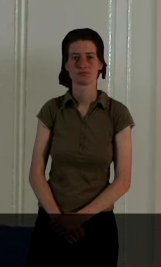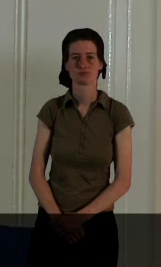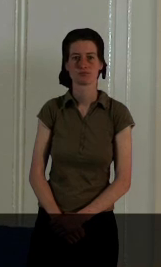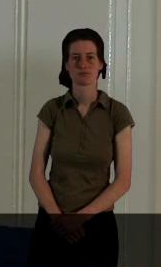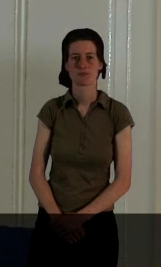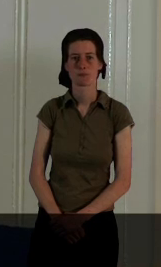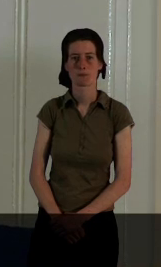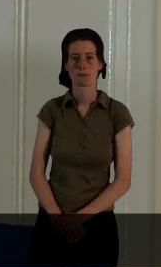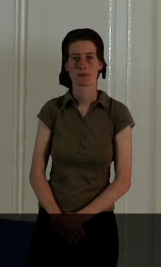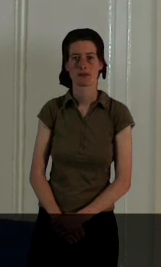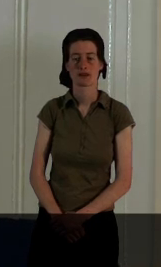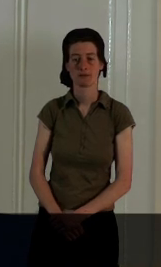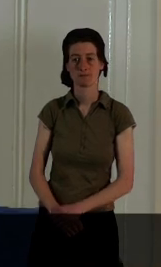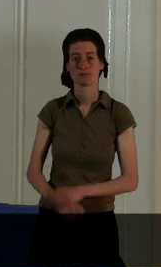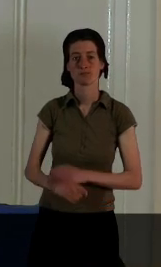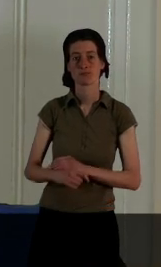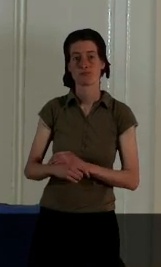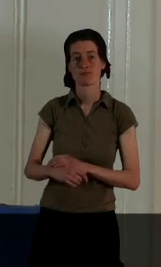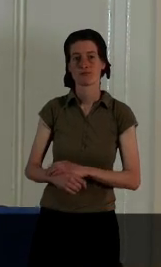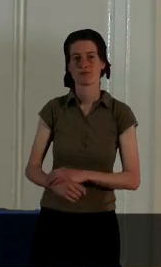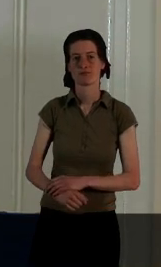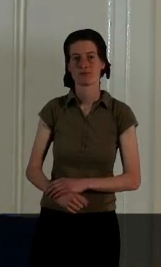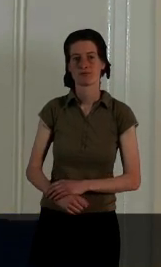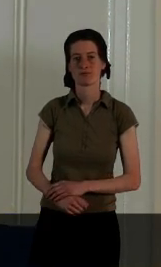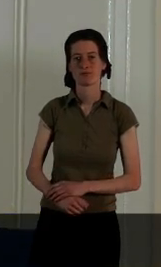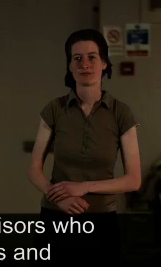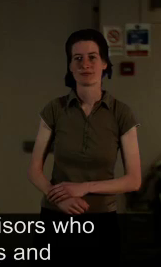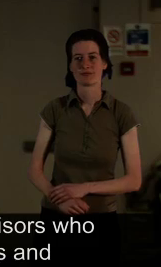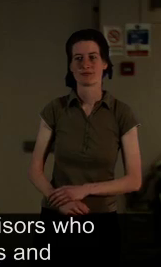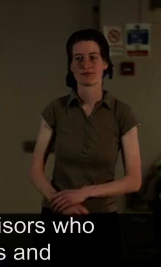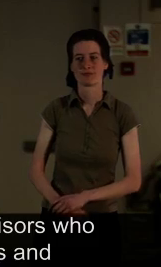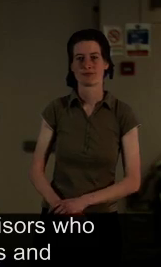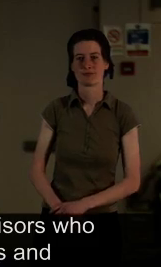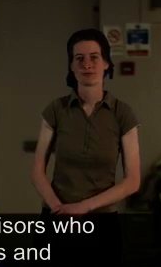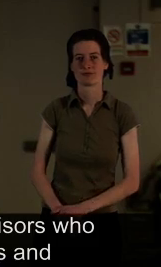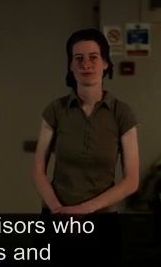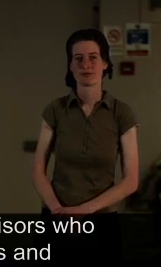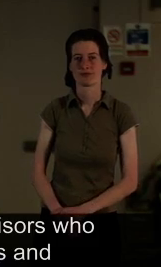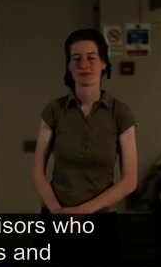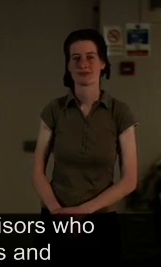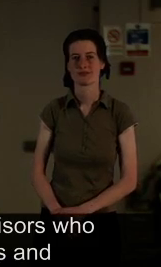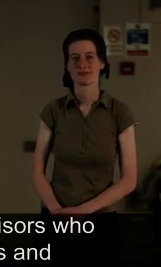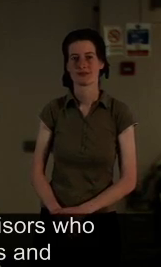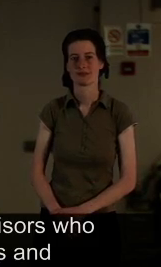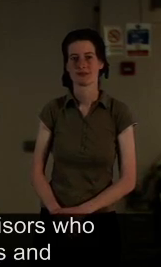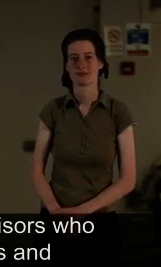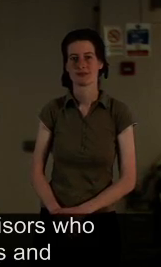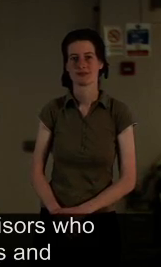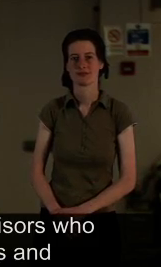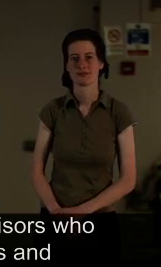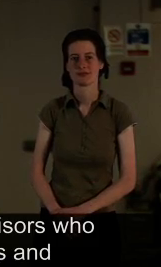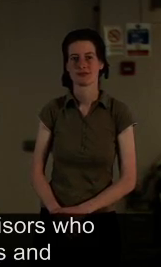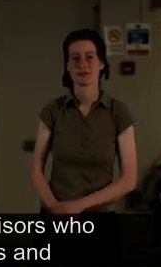to sort out their issues, sort of thing. What we do, we run a team of advisors